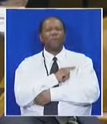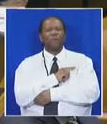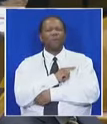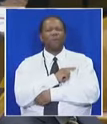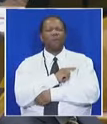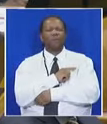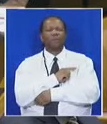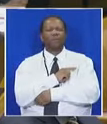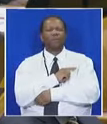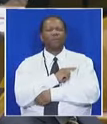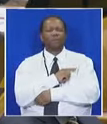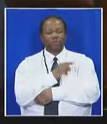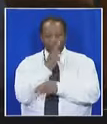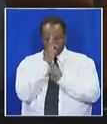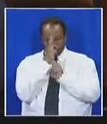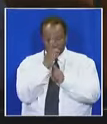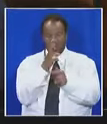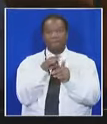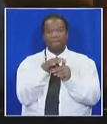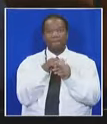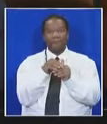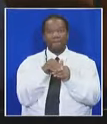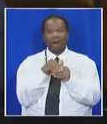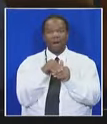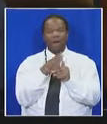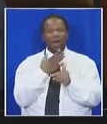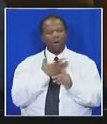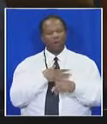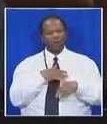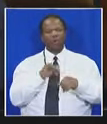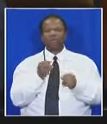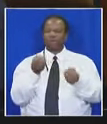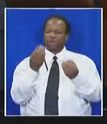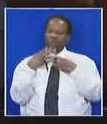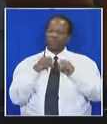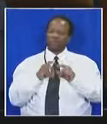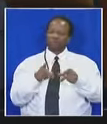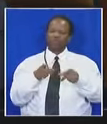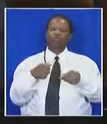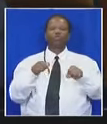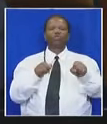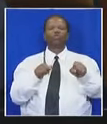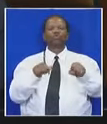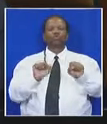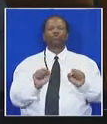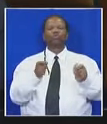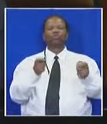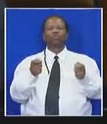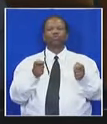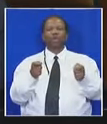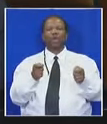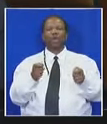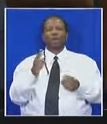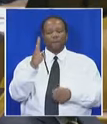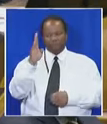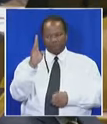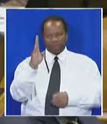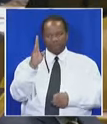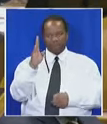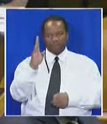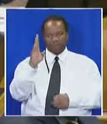There were two issues. Honourable Members, can we please allow the chair to check? I'm just asking you to give your point of order. Okay. Yes. Two